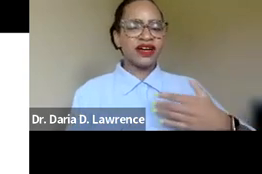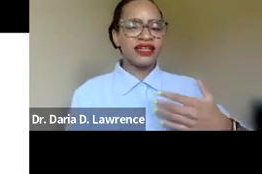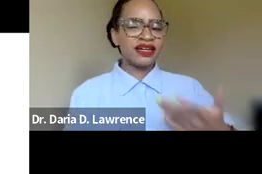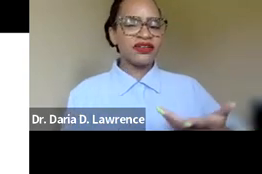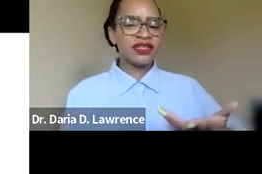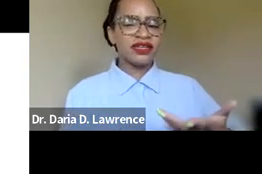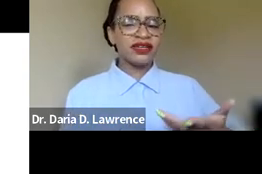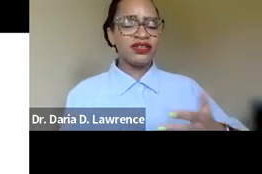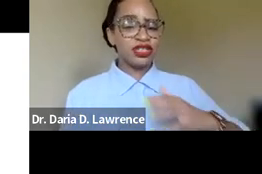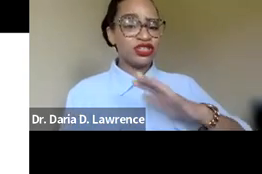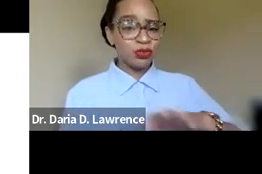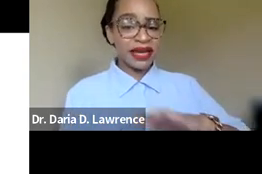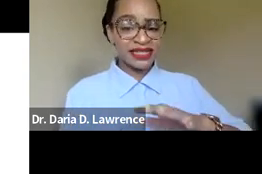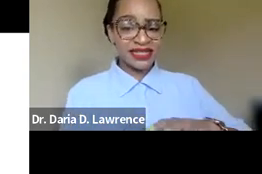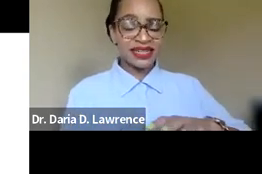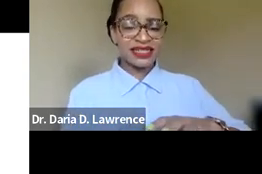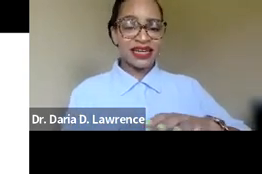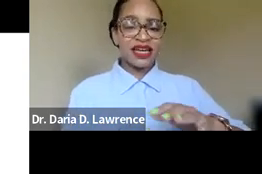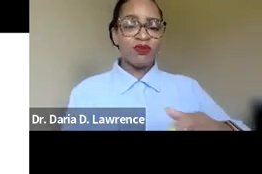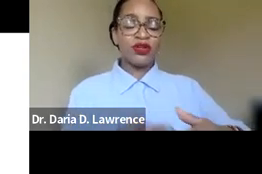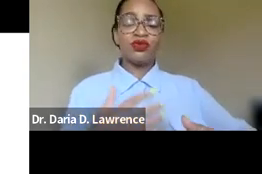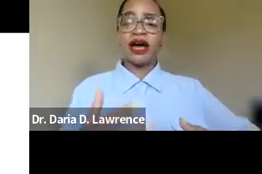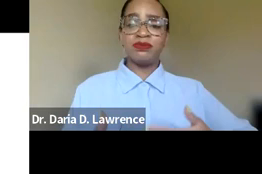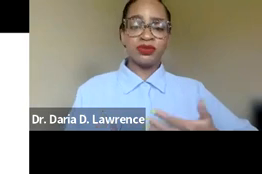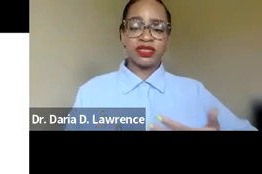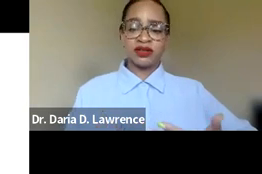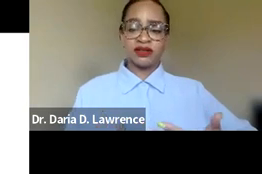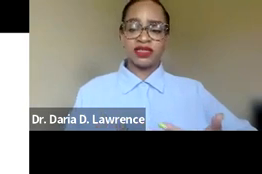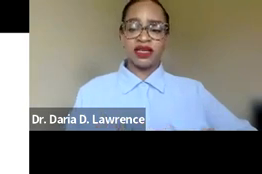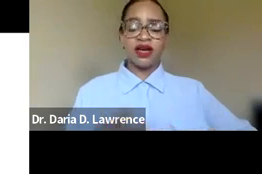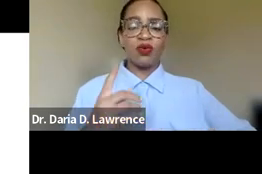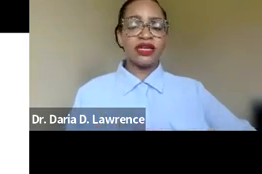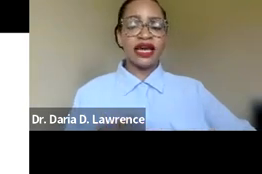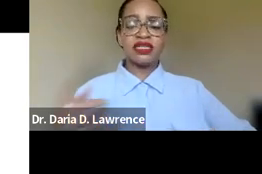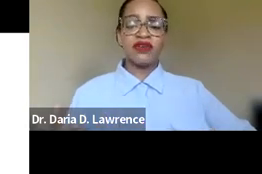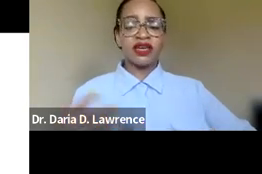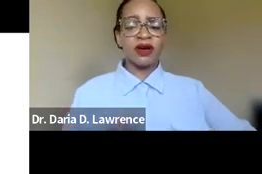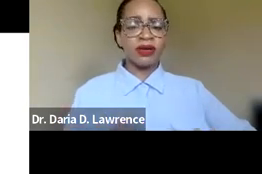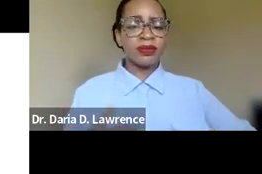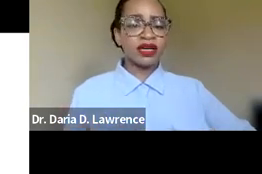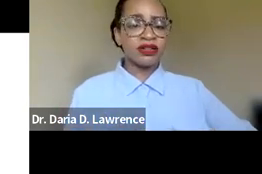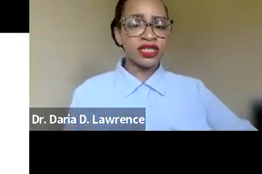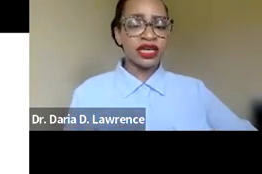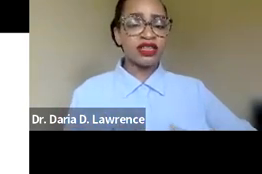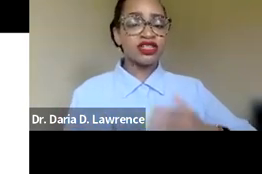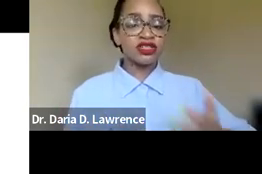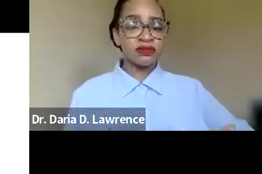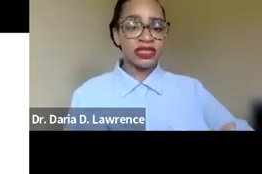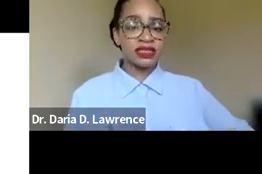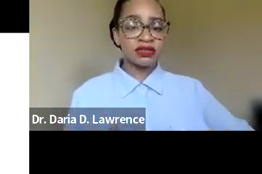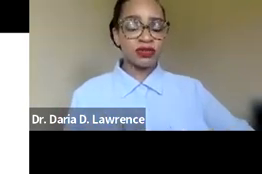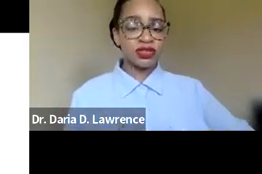And then another thing, did you pass the test? When you write up your results, will the next evaluator be able to understand